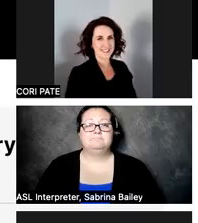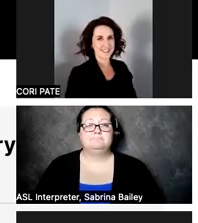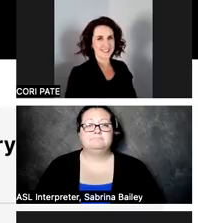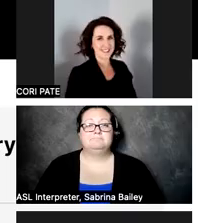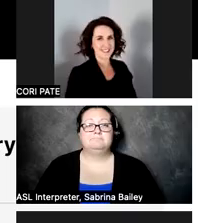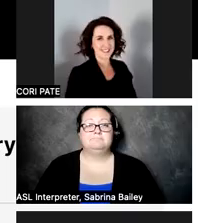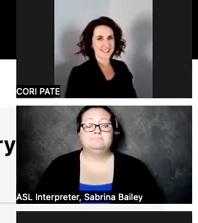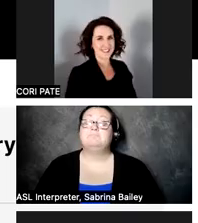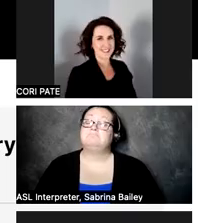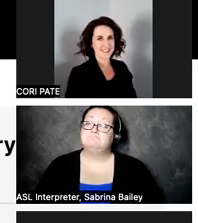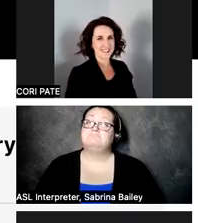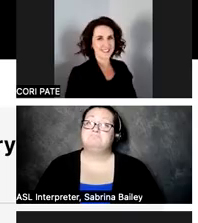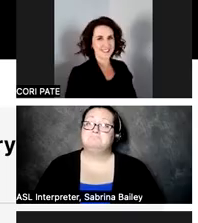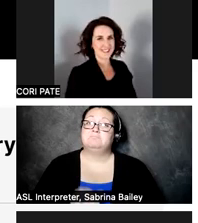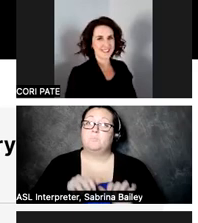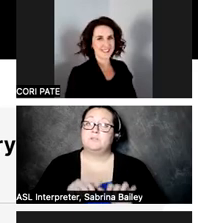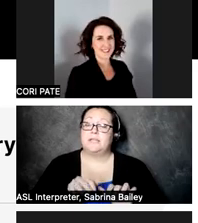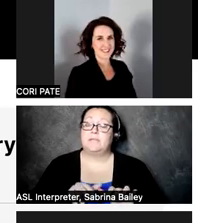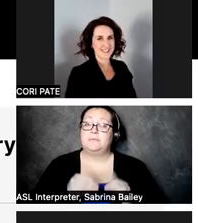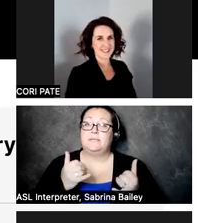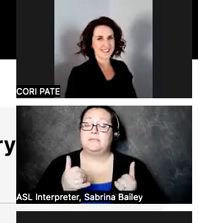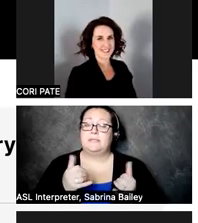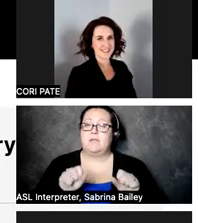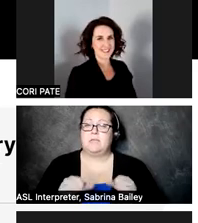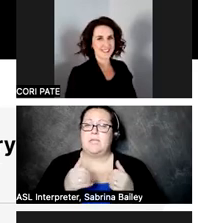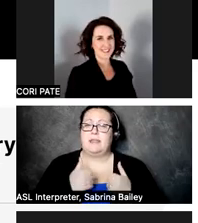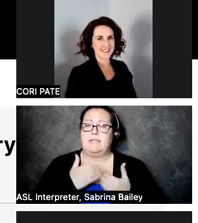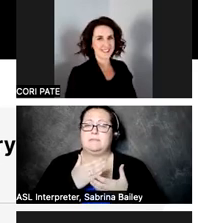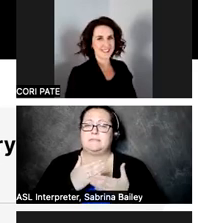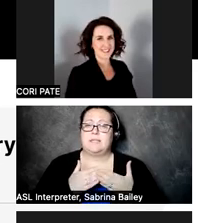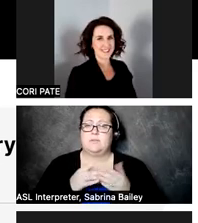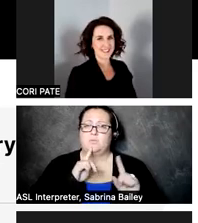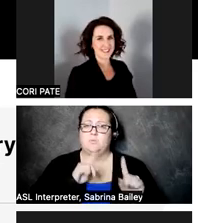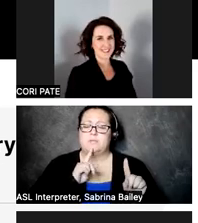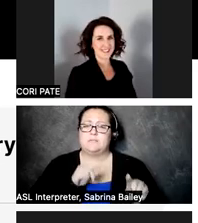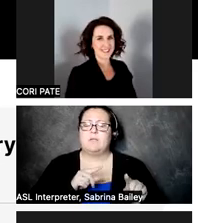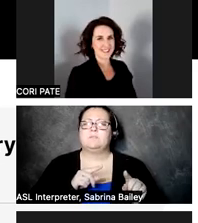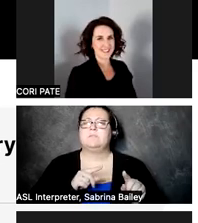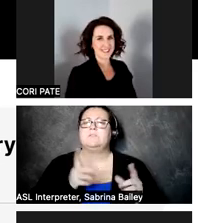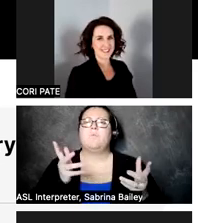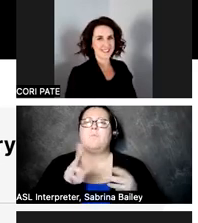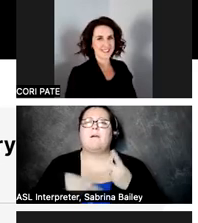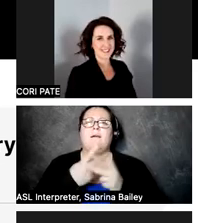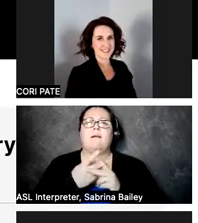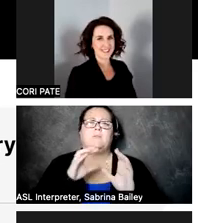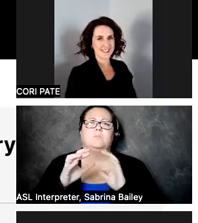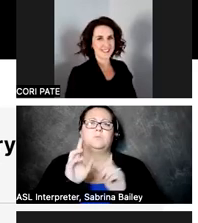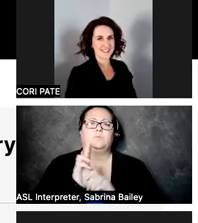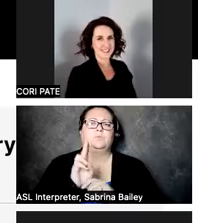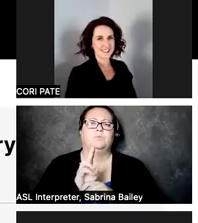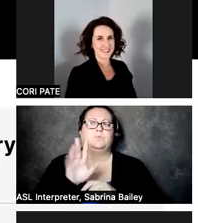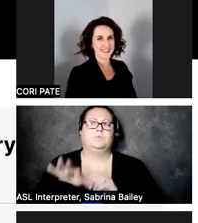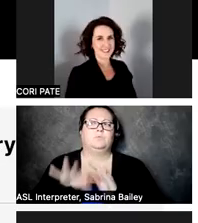And while everyone's typing their answers in, can I have some responses as to what kind of communication you're finding that